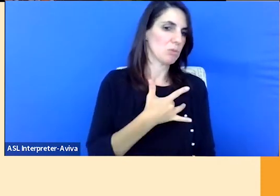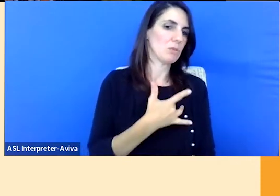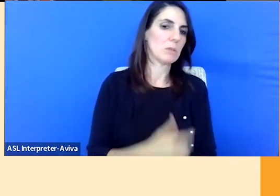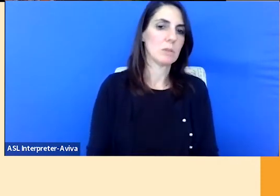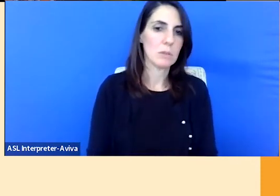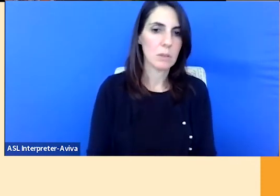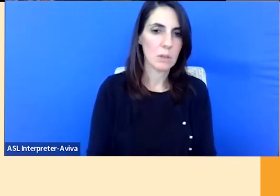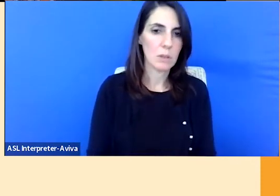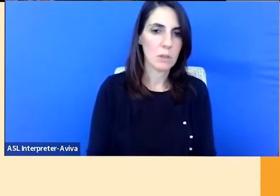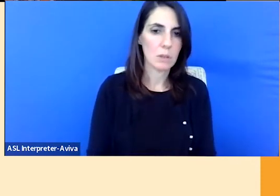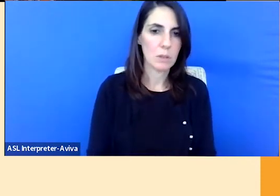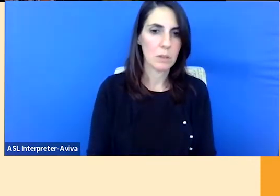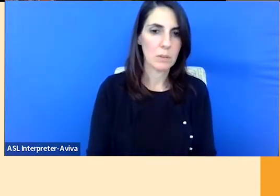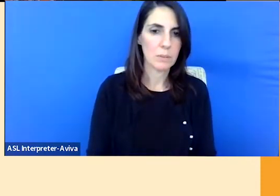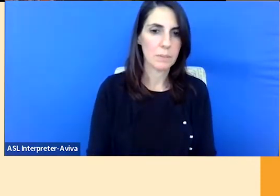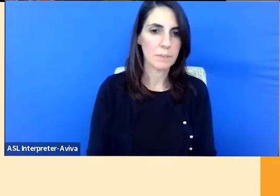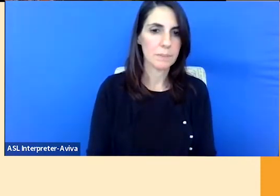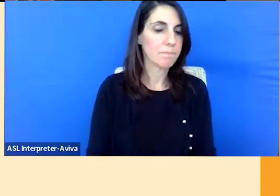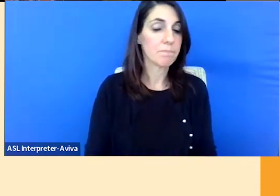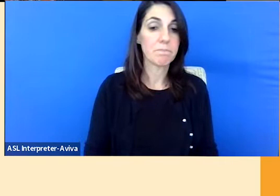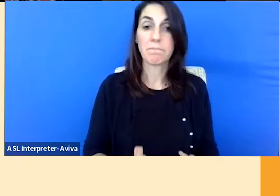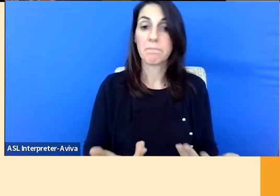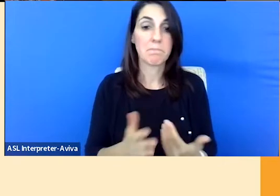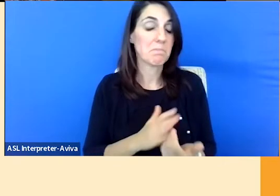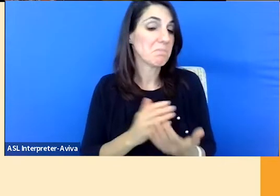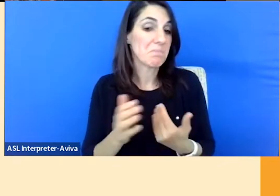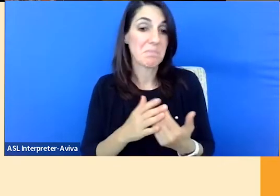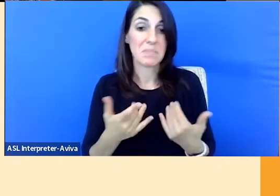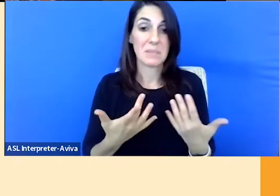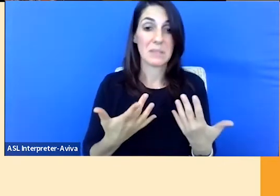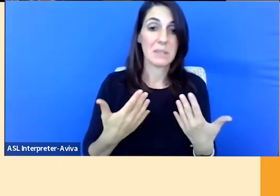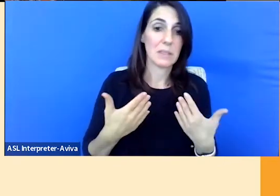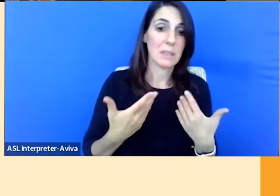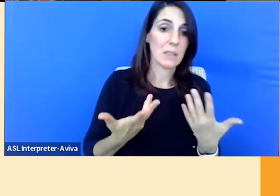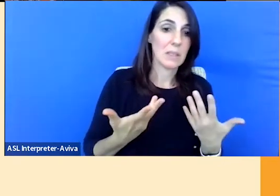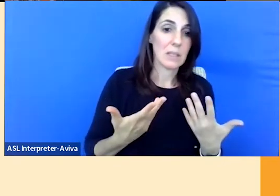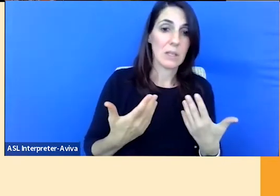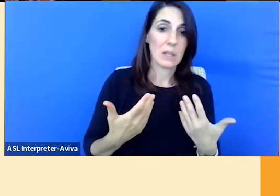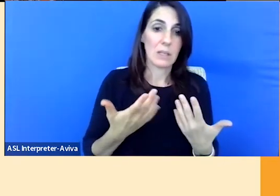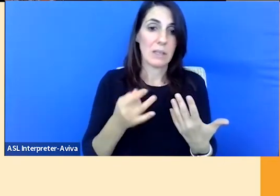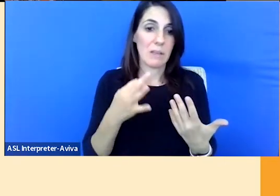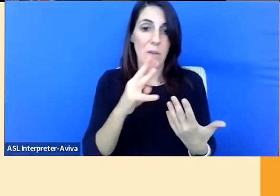calm or agitated, tired or energetic,